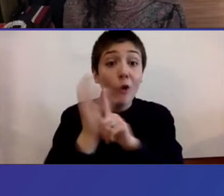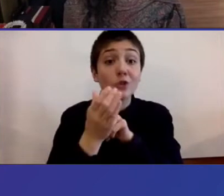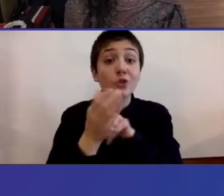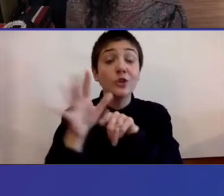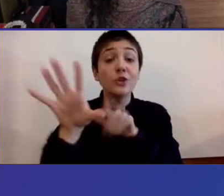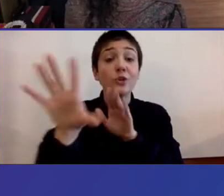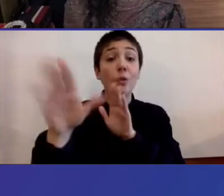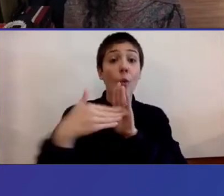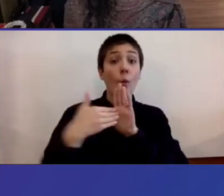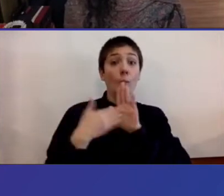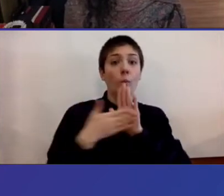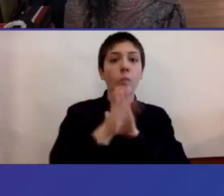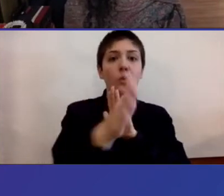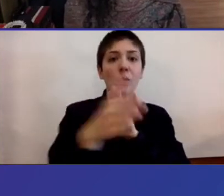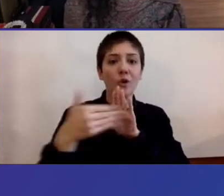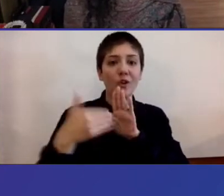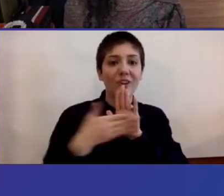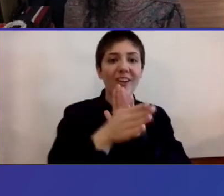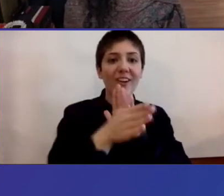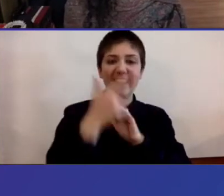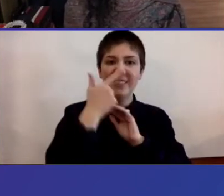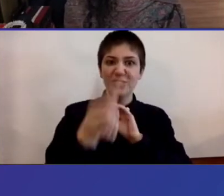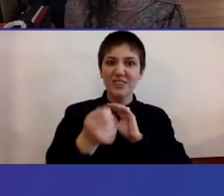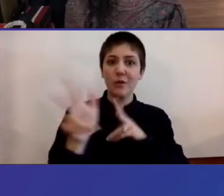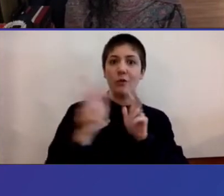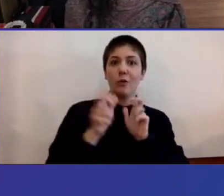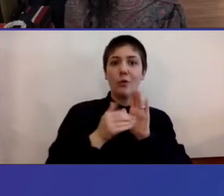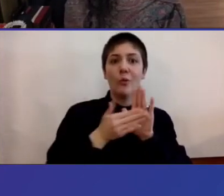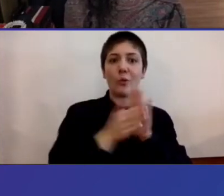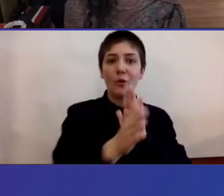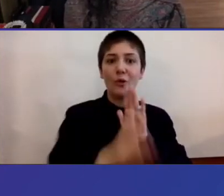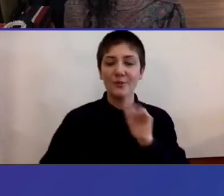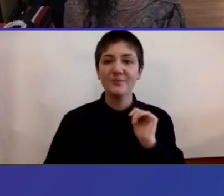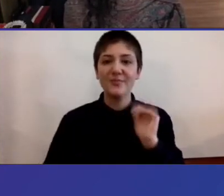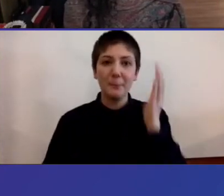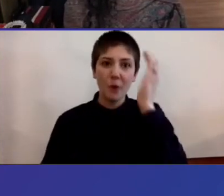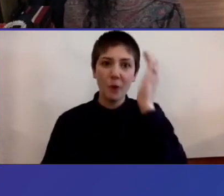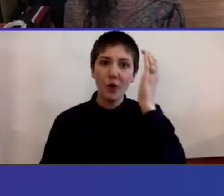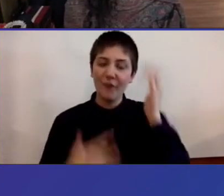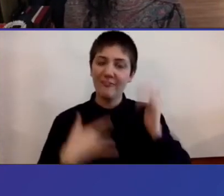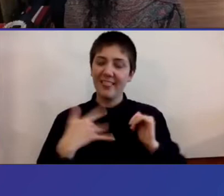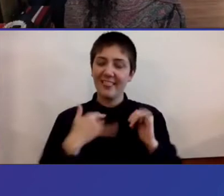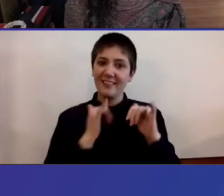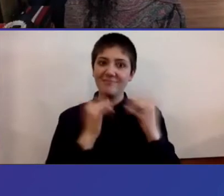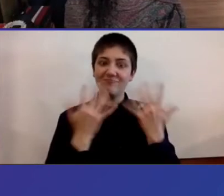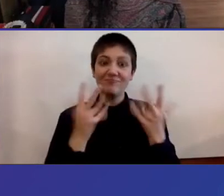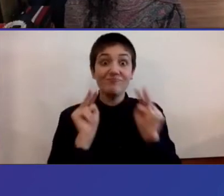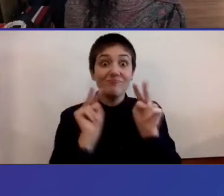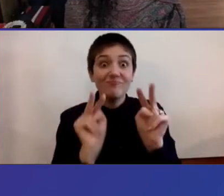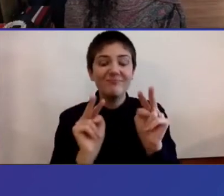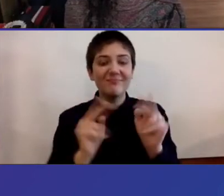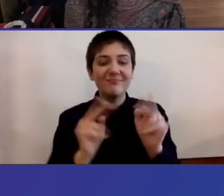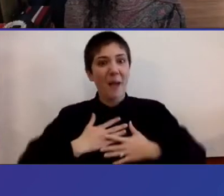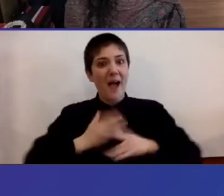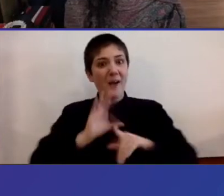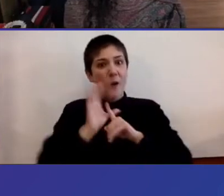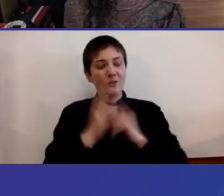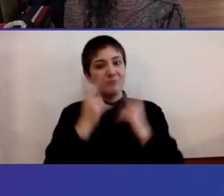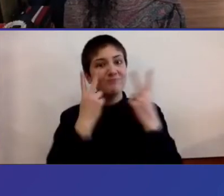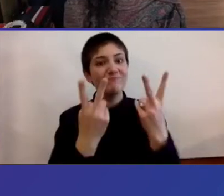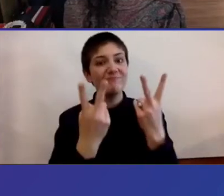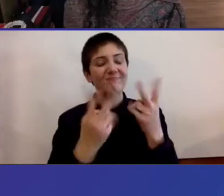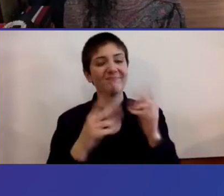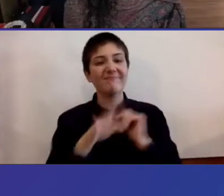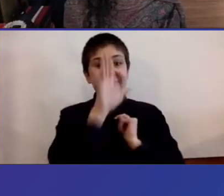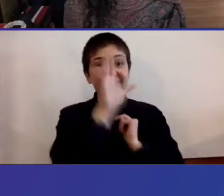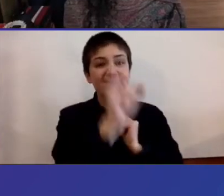religion, and it's countless. What has nurtured this dance form? And the other way,